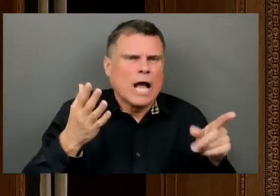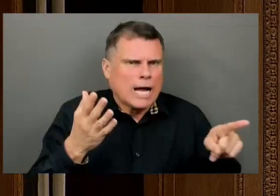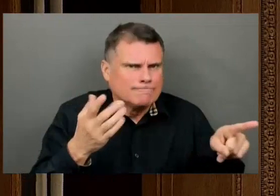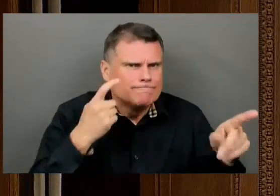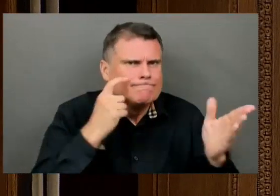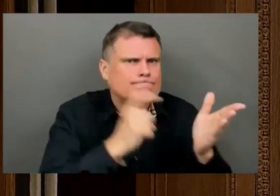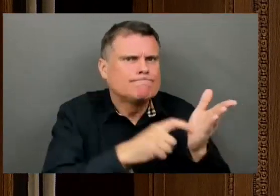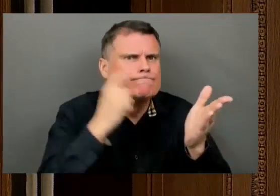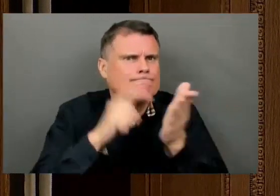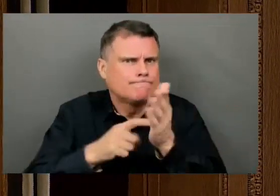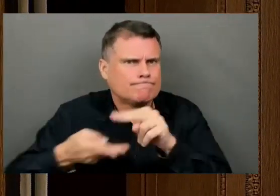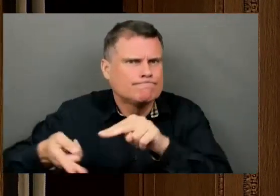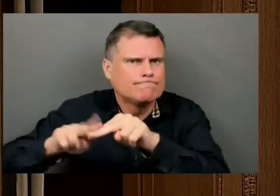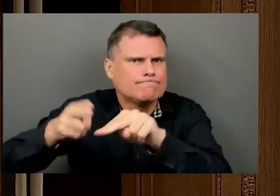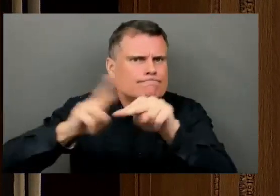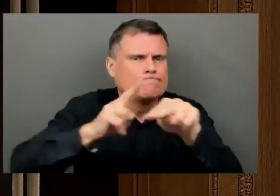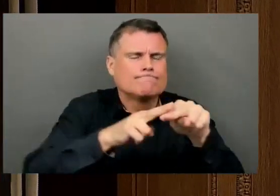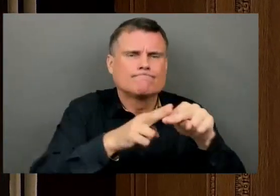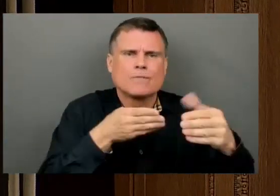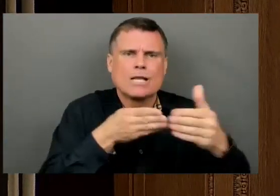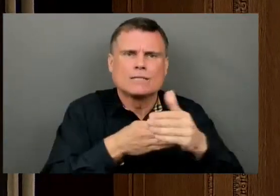anything.